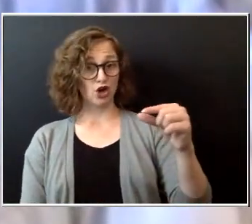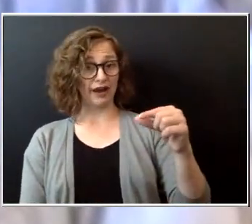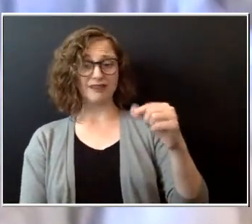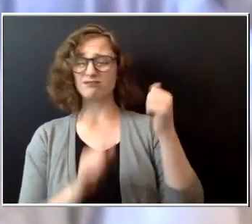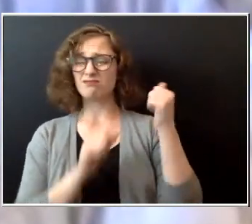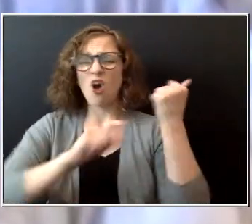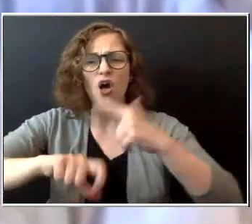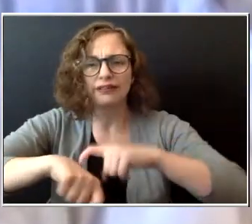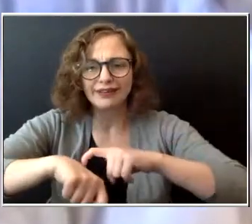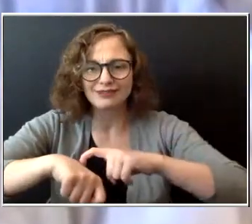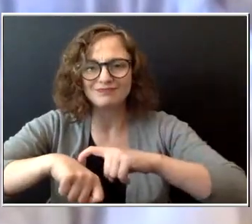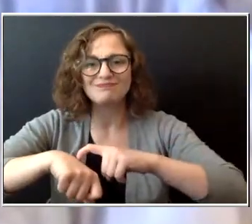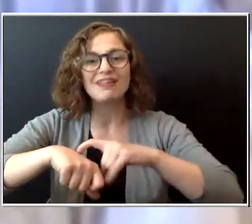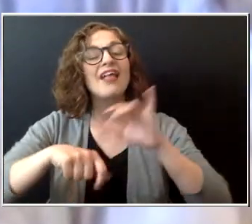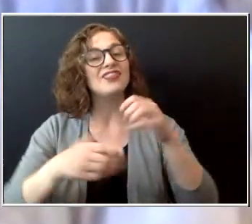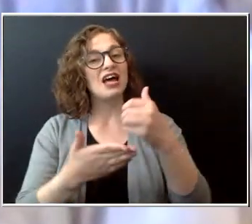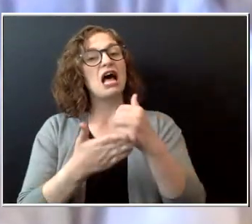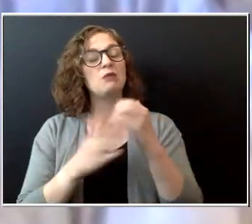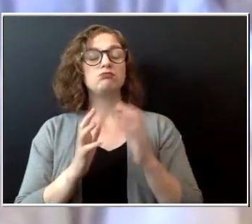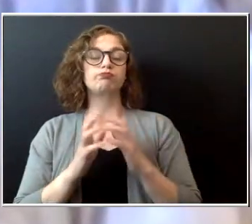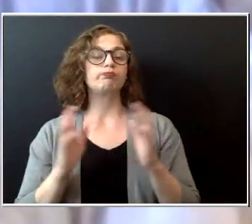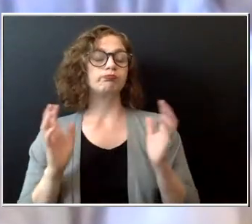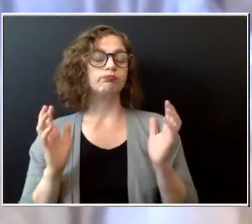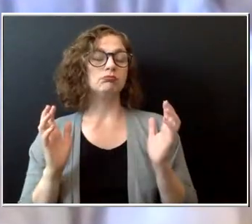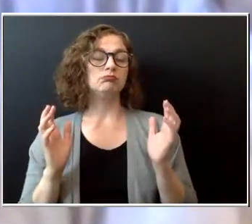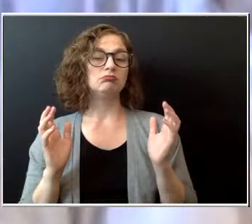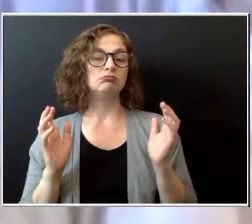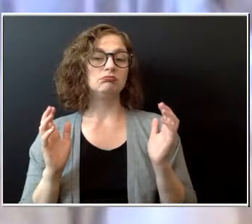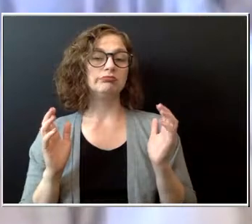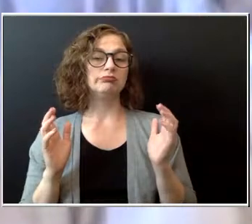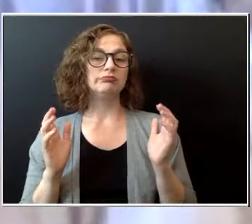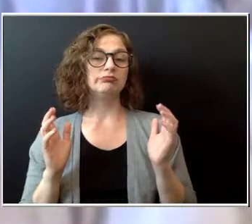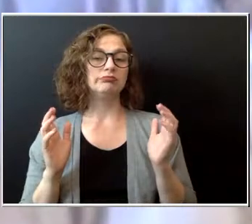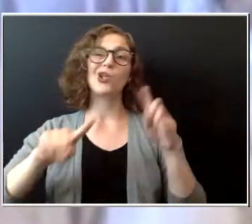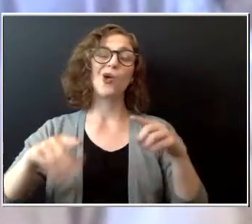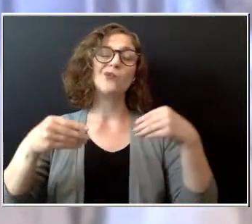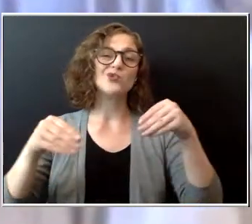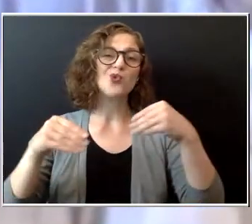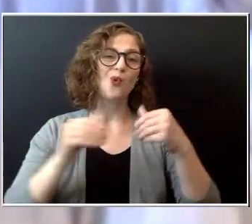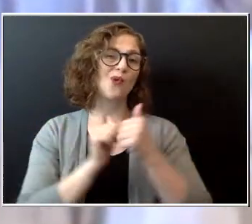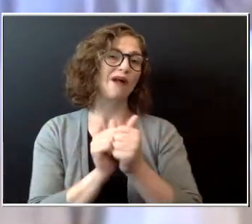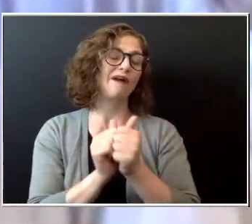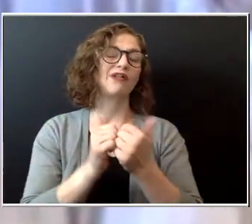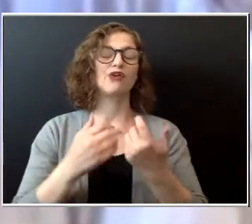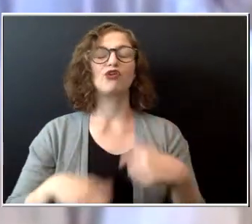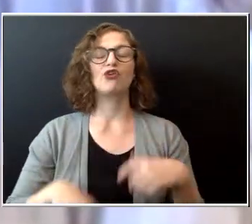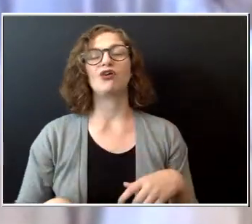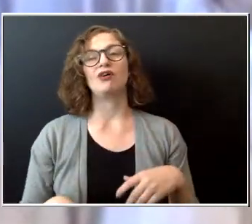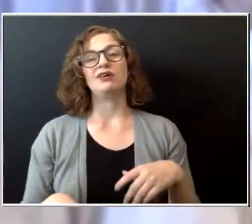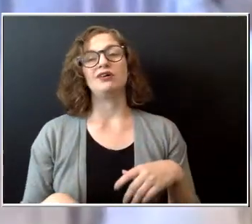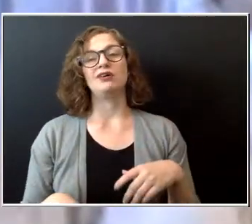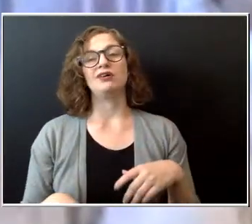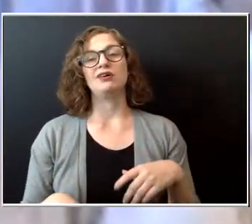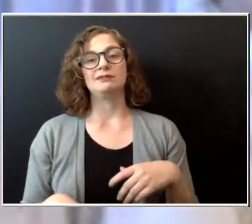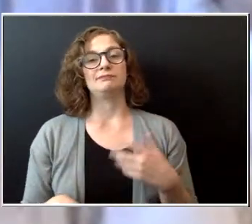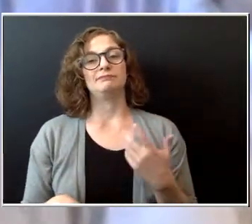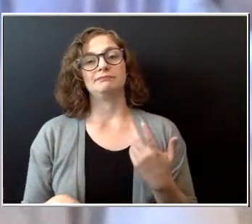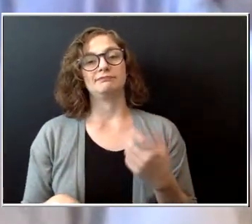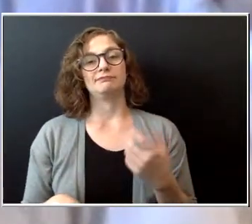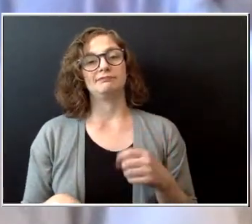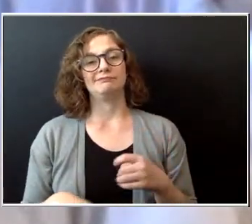time. And that has helped us a lot with going to the store together and bonding and